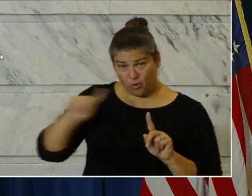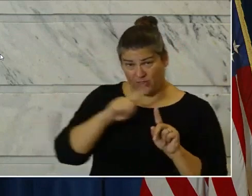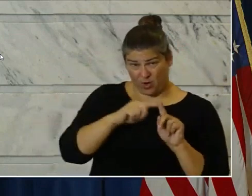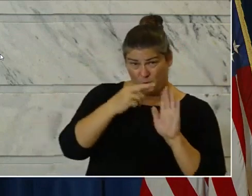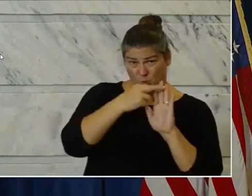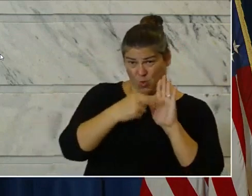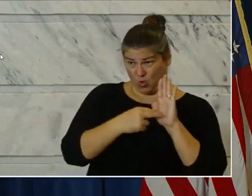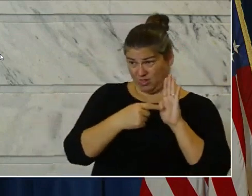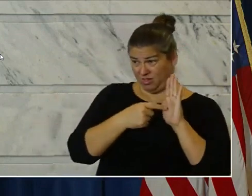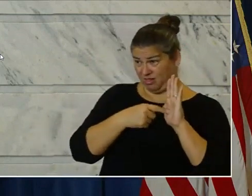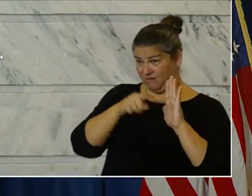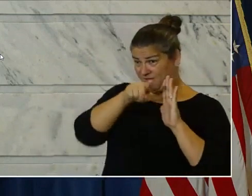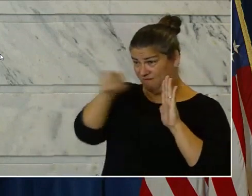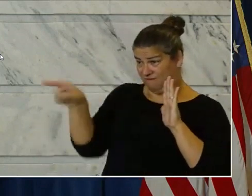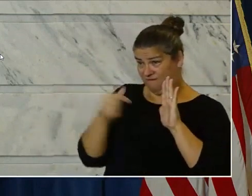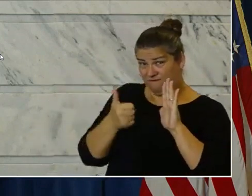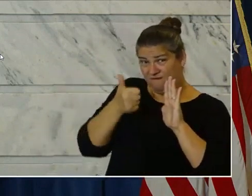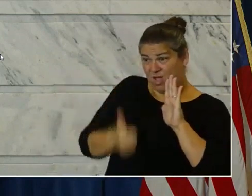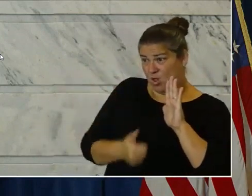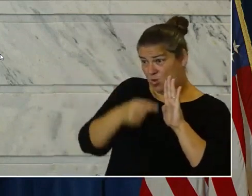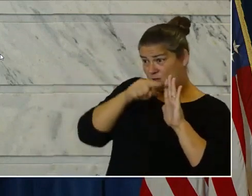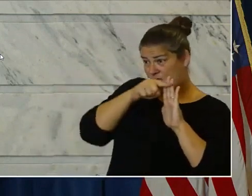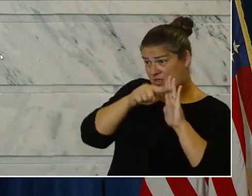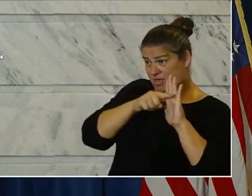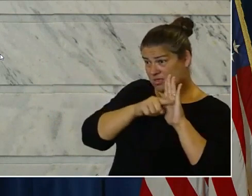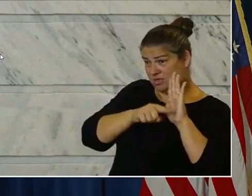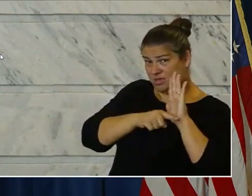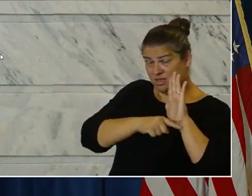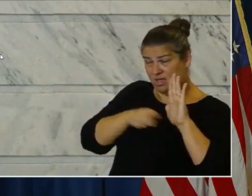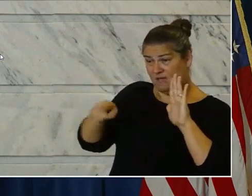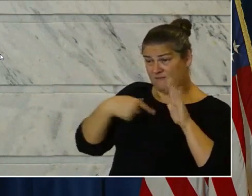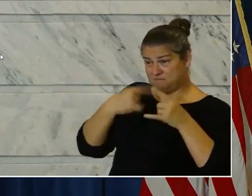get them following the very basics, we can start